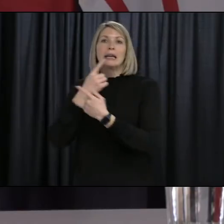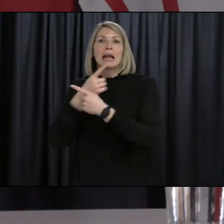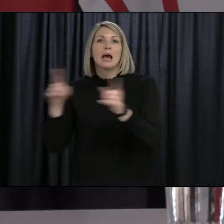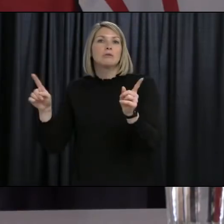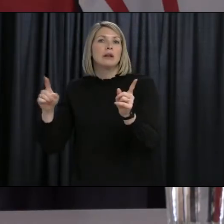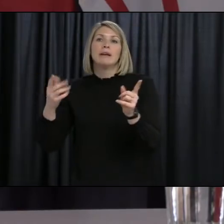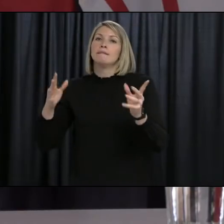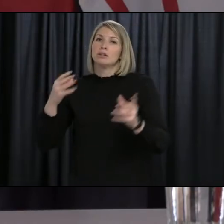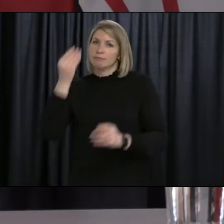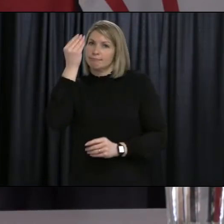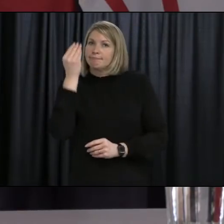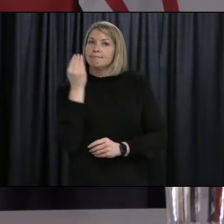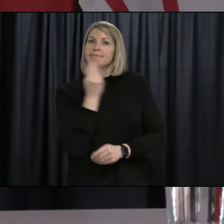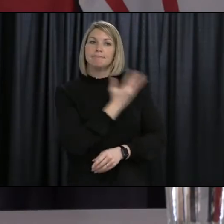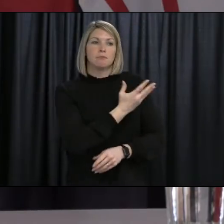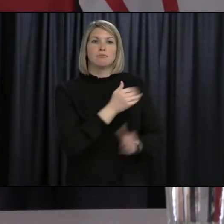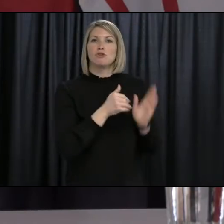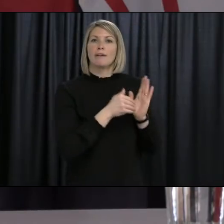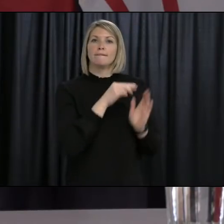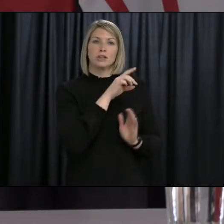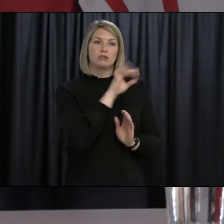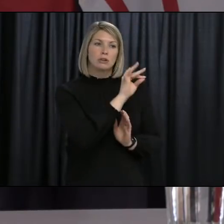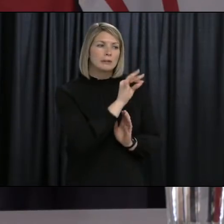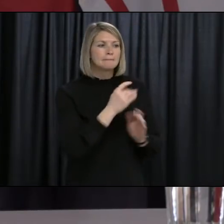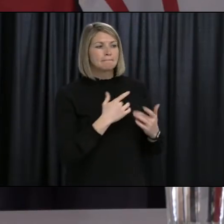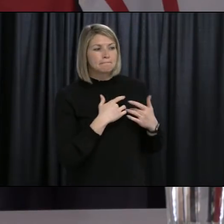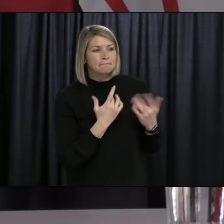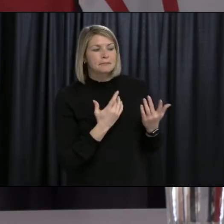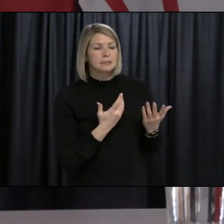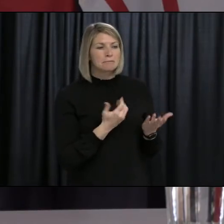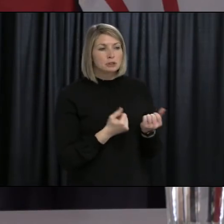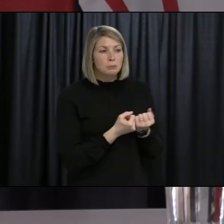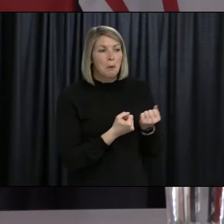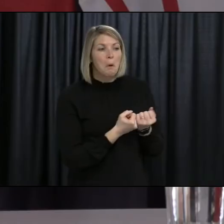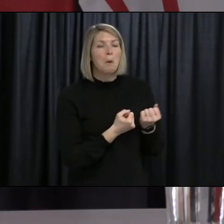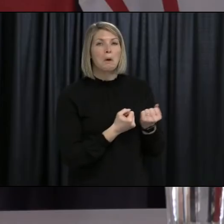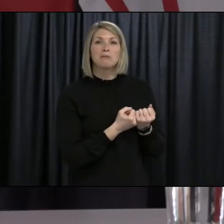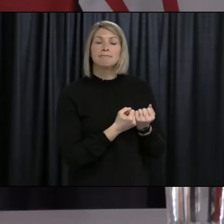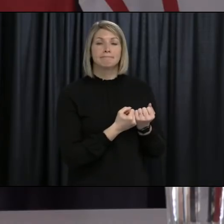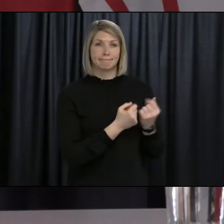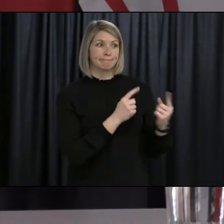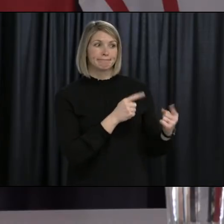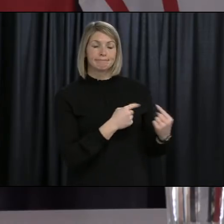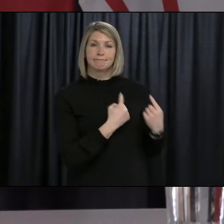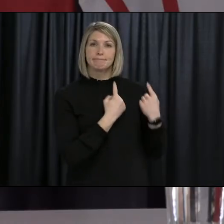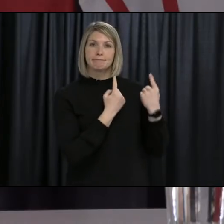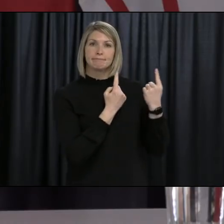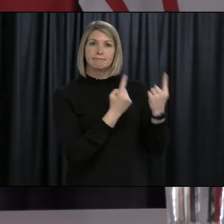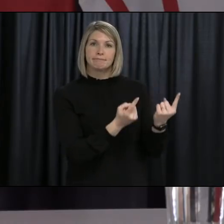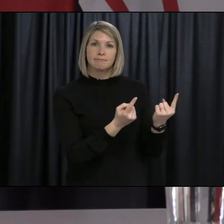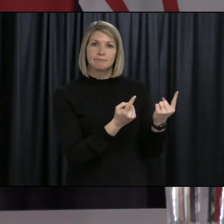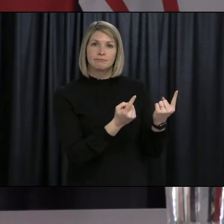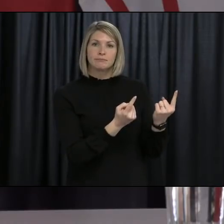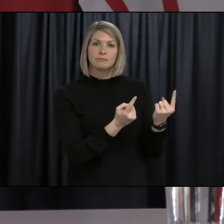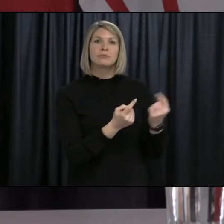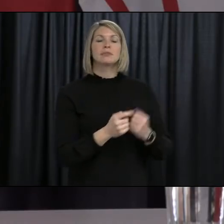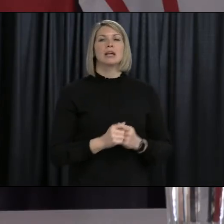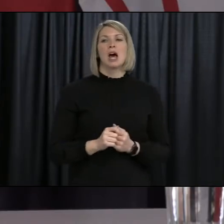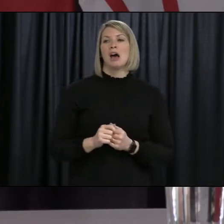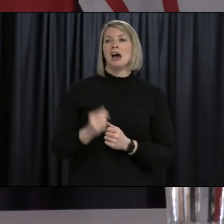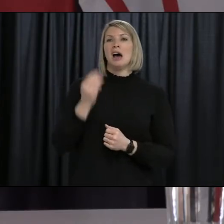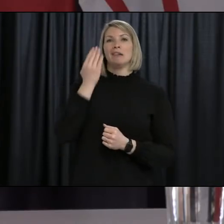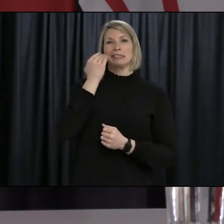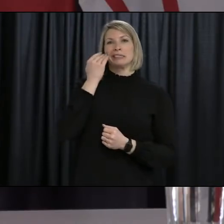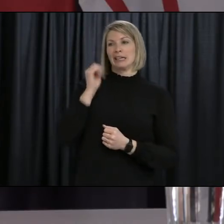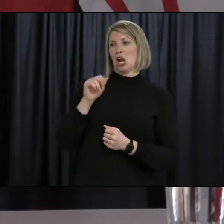daily updates, and we have. But since taking over in August, the relationship